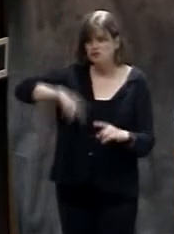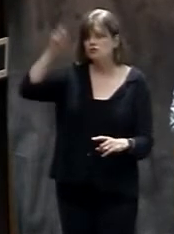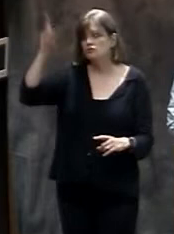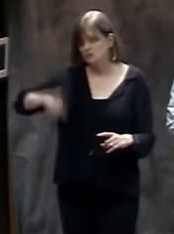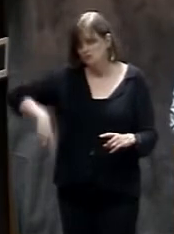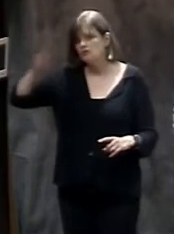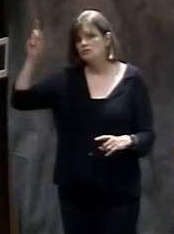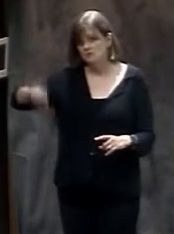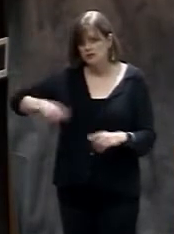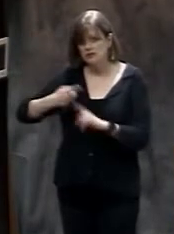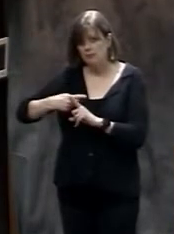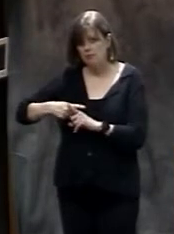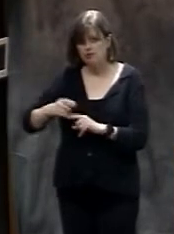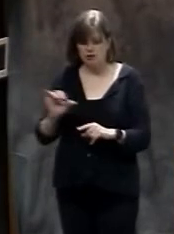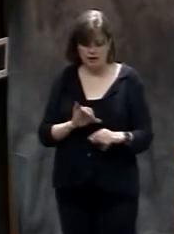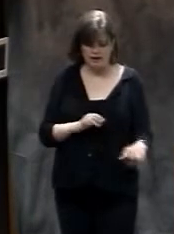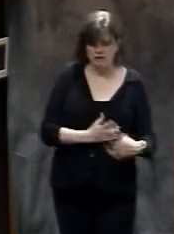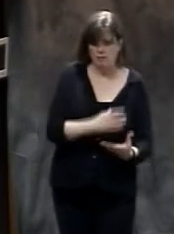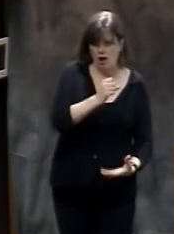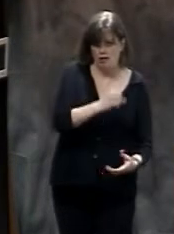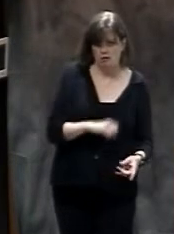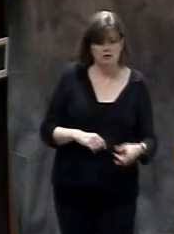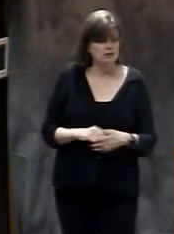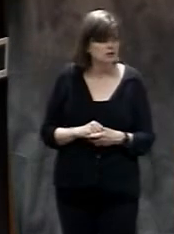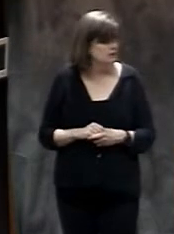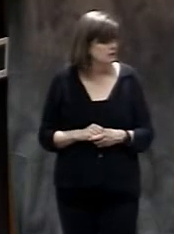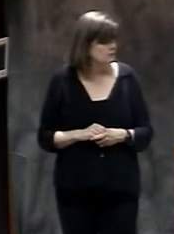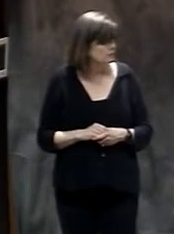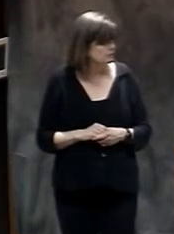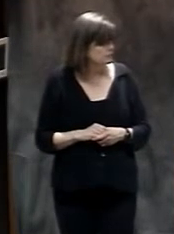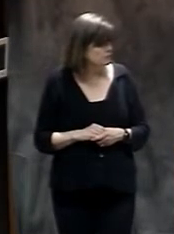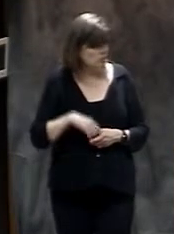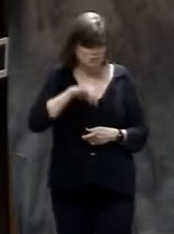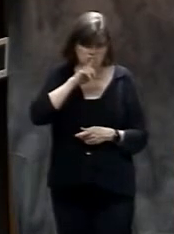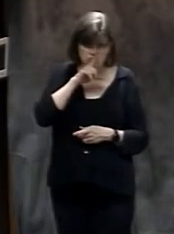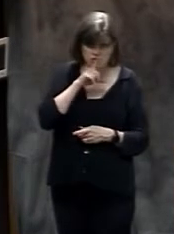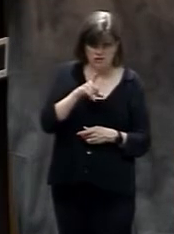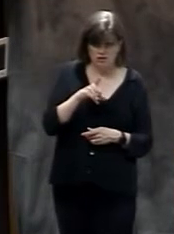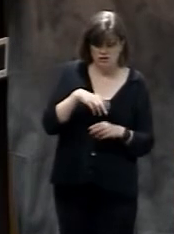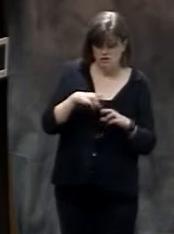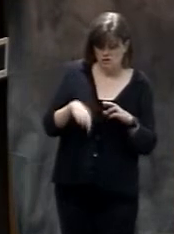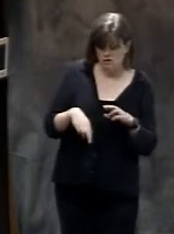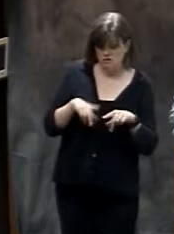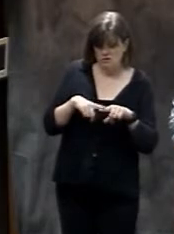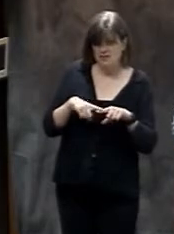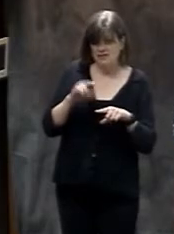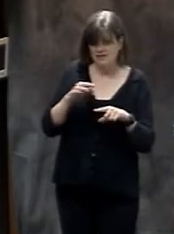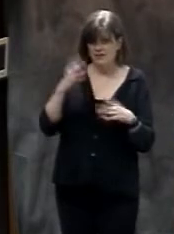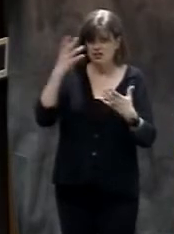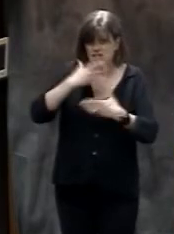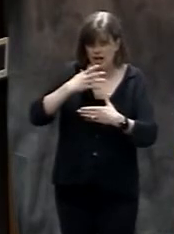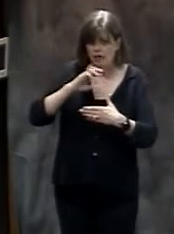smaller bottle. So the result here depends also on whether or not this is a shaded container.